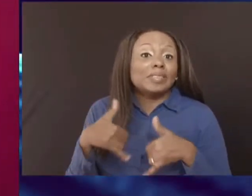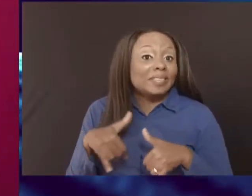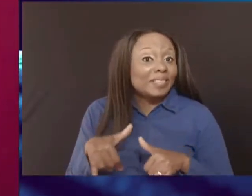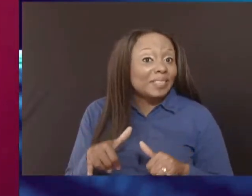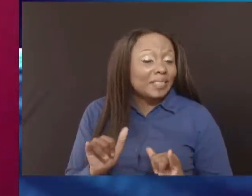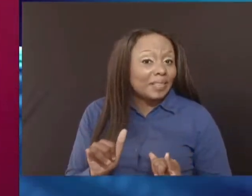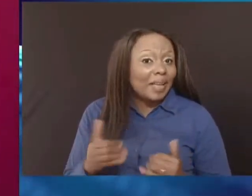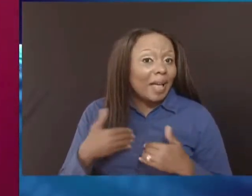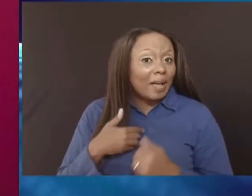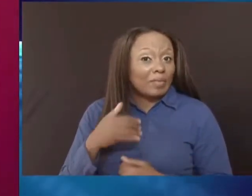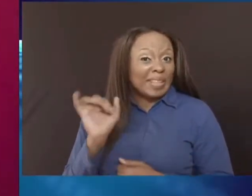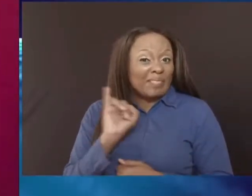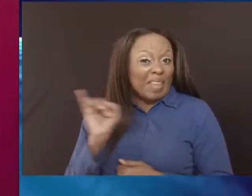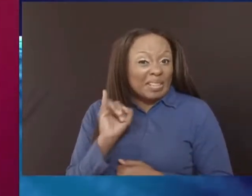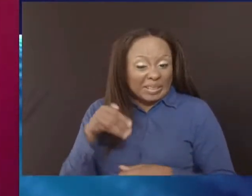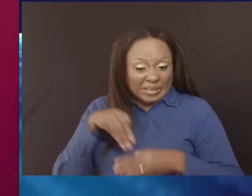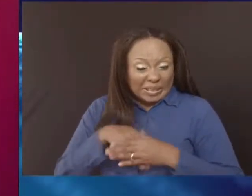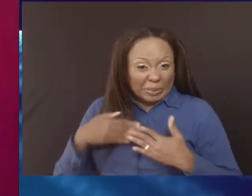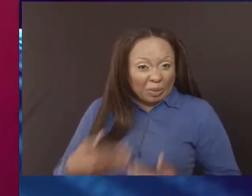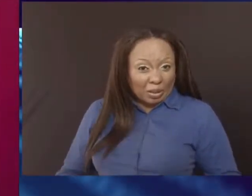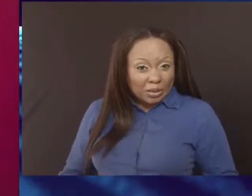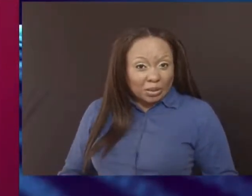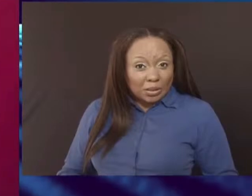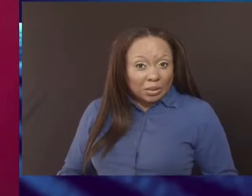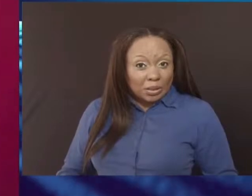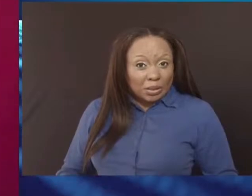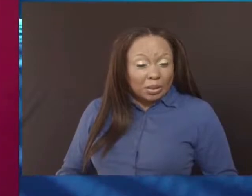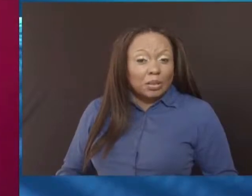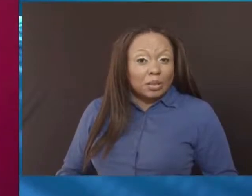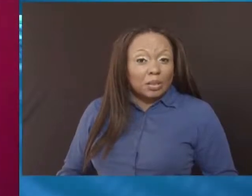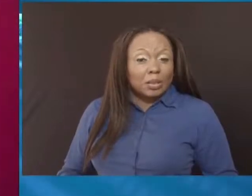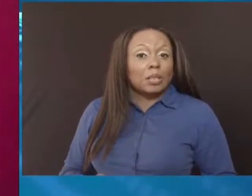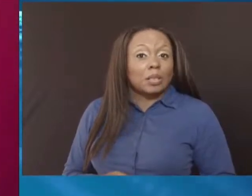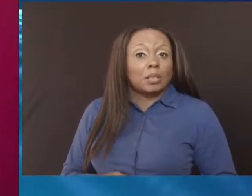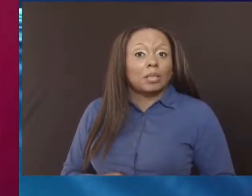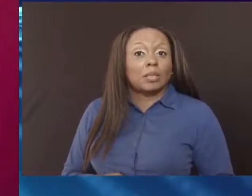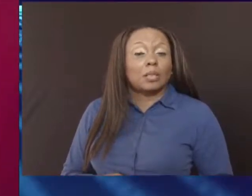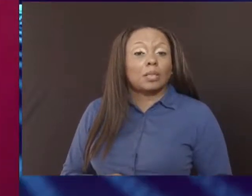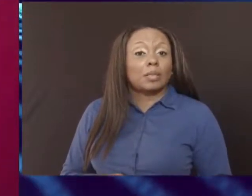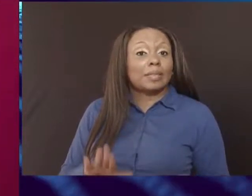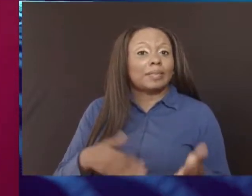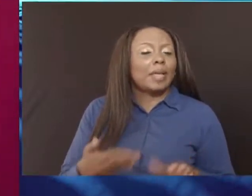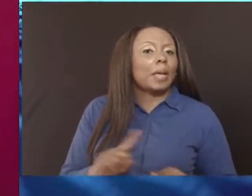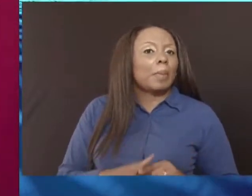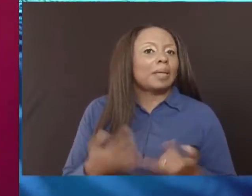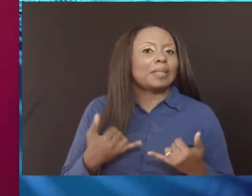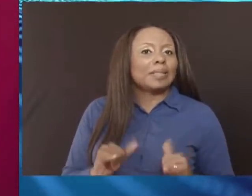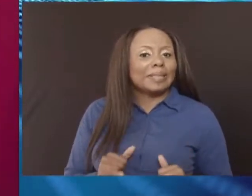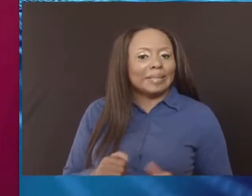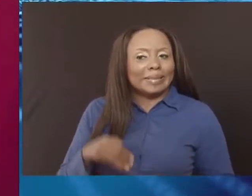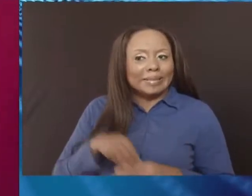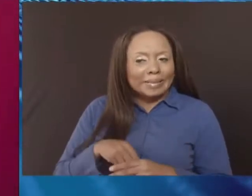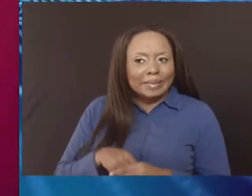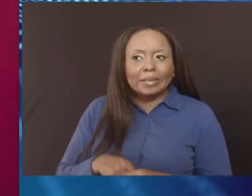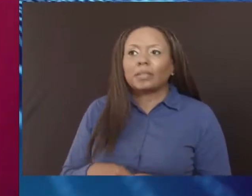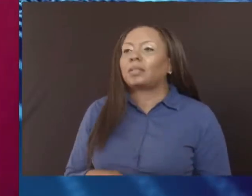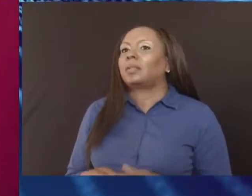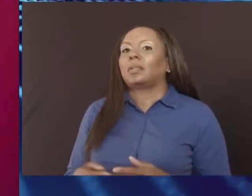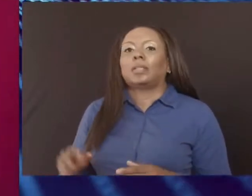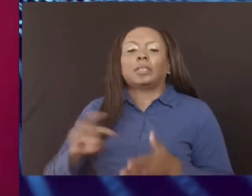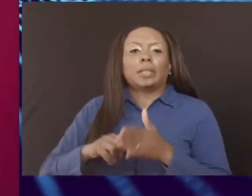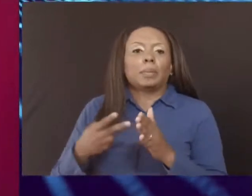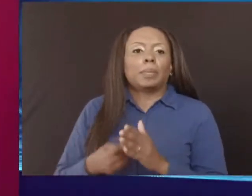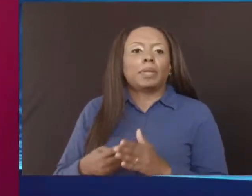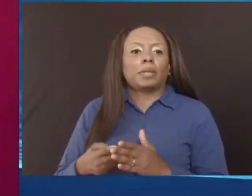care workers. So the standard procedures of infection prevention and control, wearing PPE, apply.